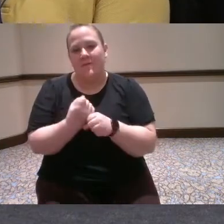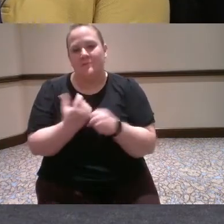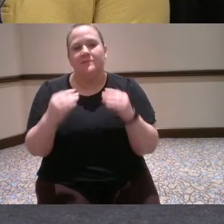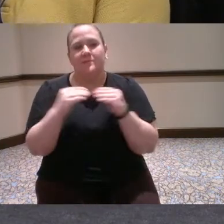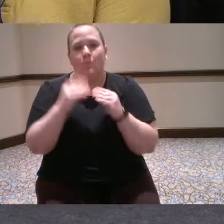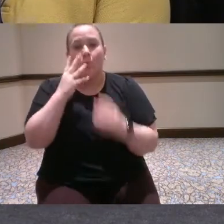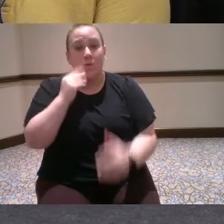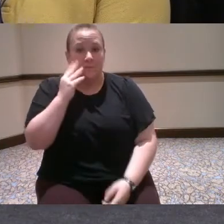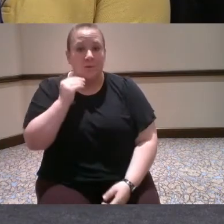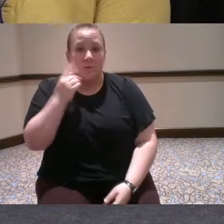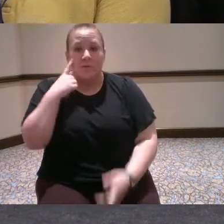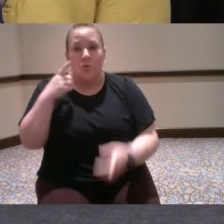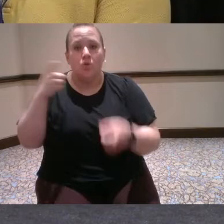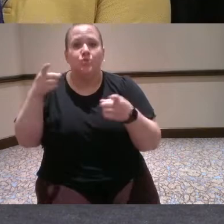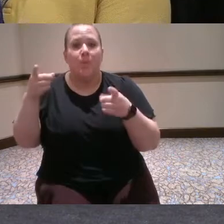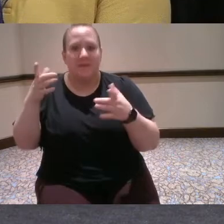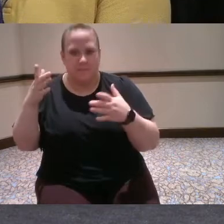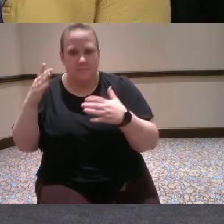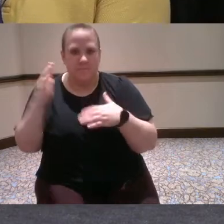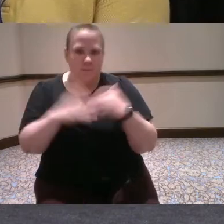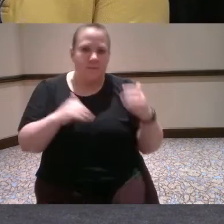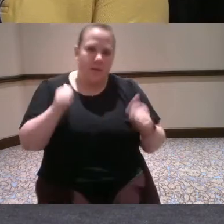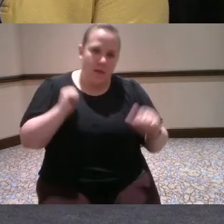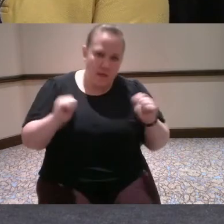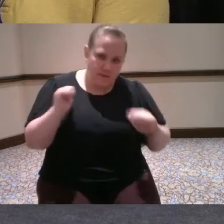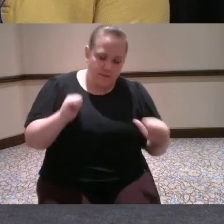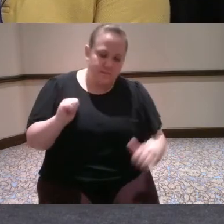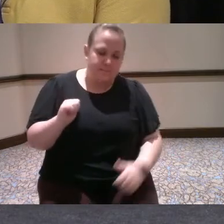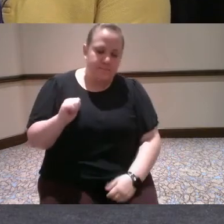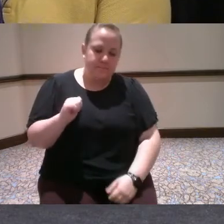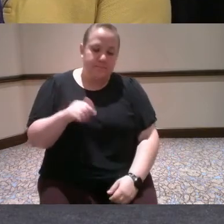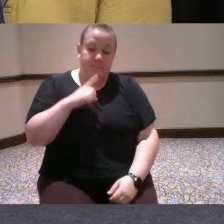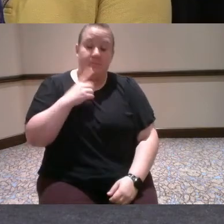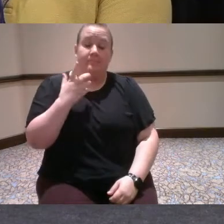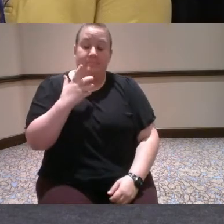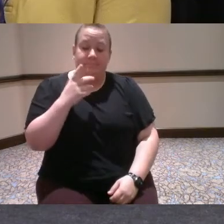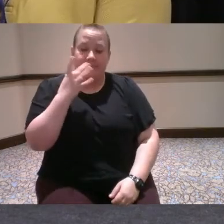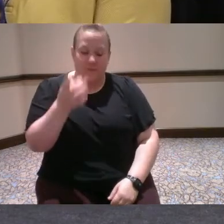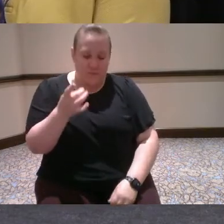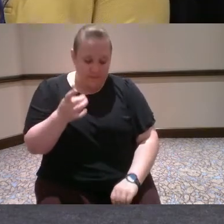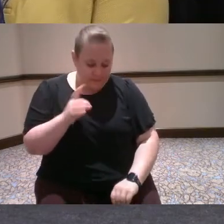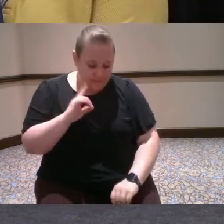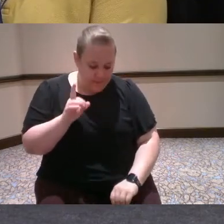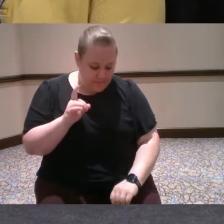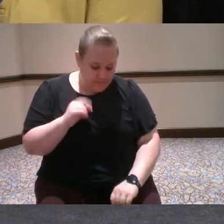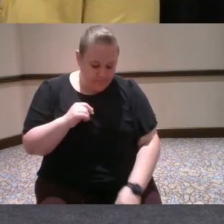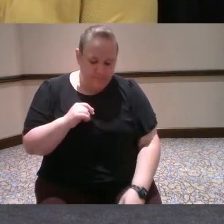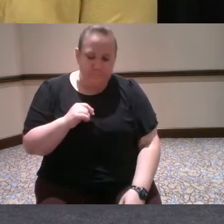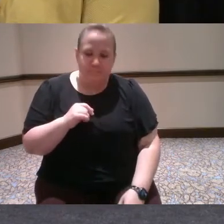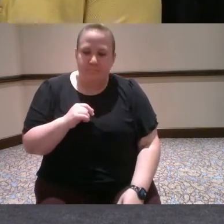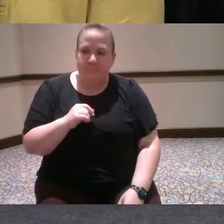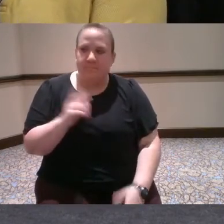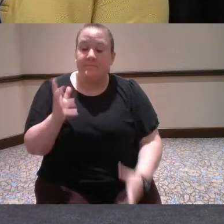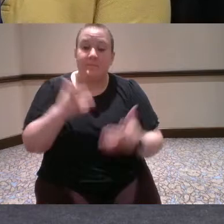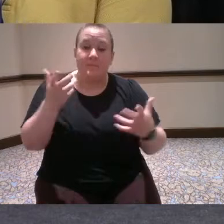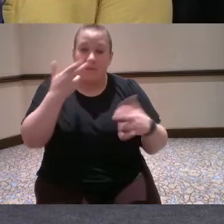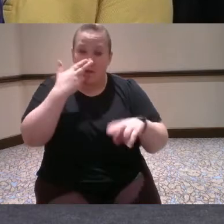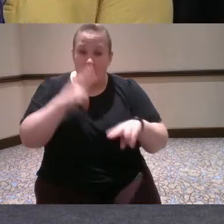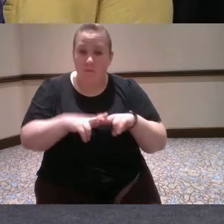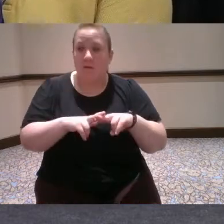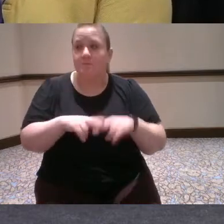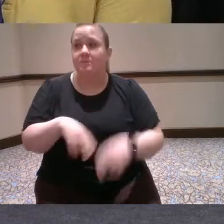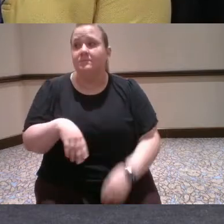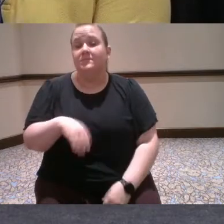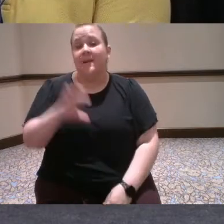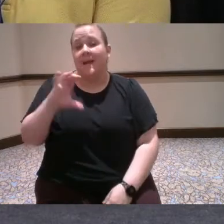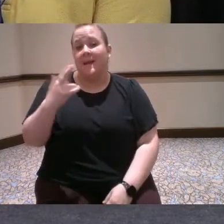experienced, I guess, ultimately at directing than acting. And yeah, it's a trip, but it's a lot of fun. And the Cherry